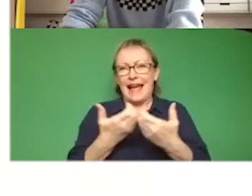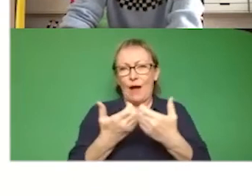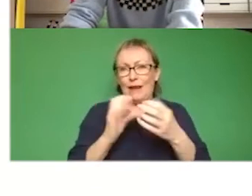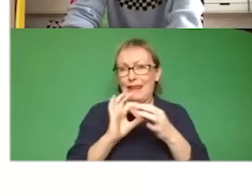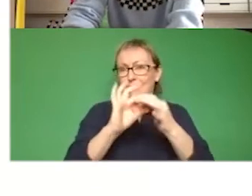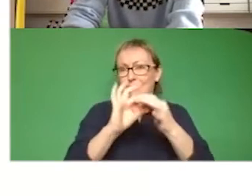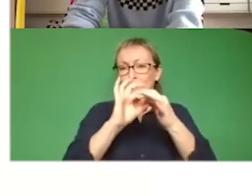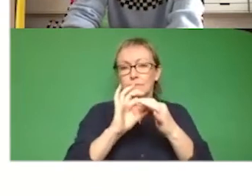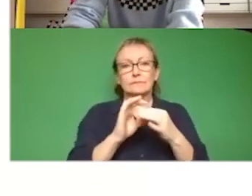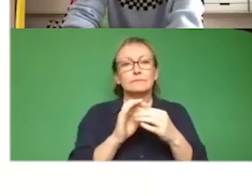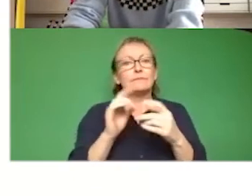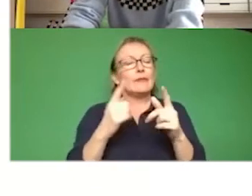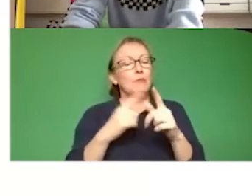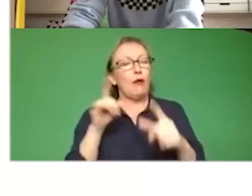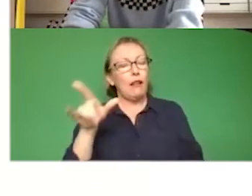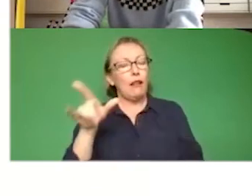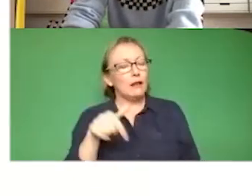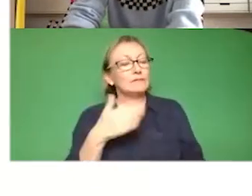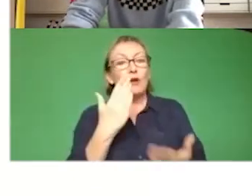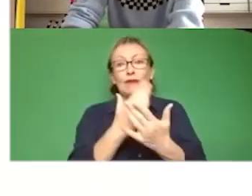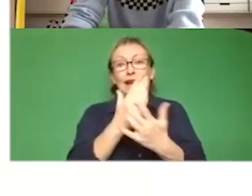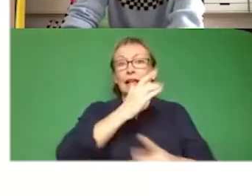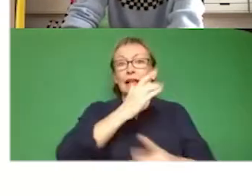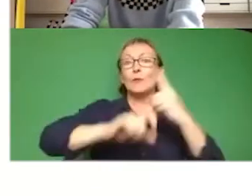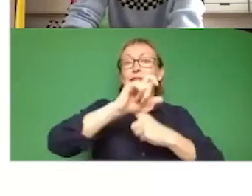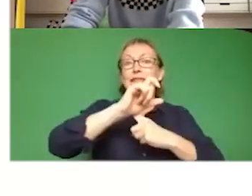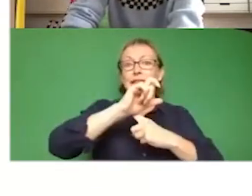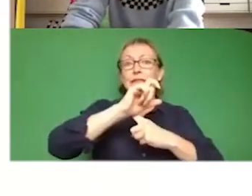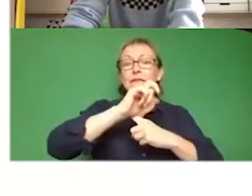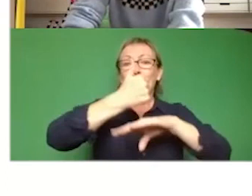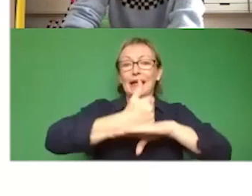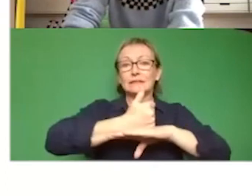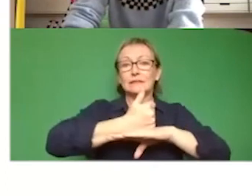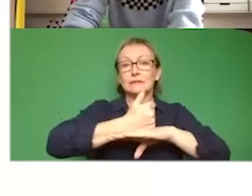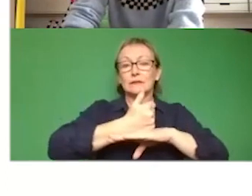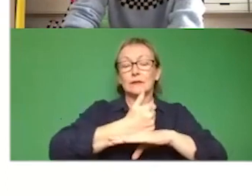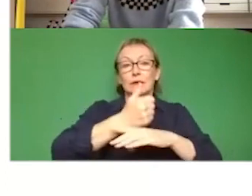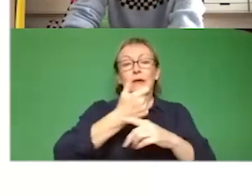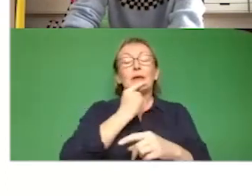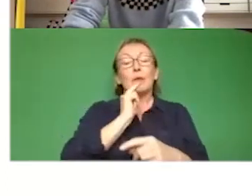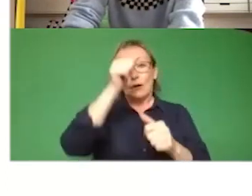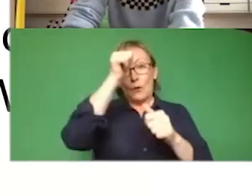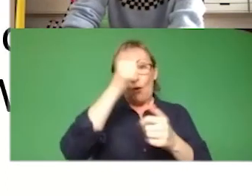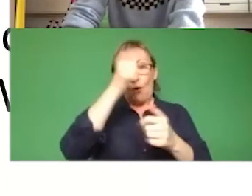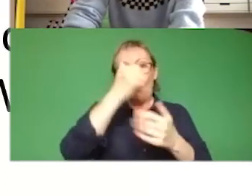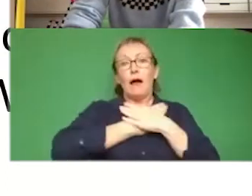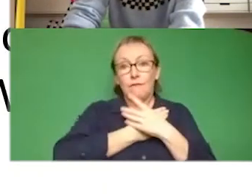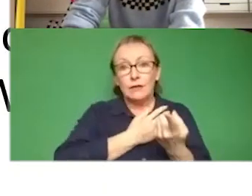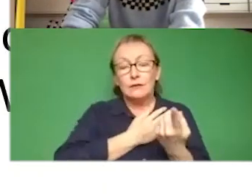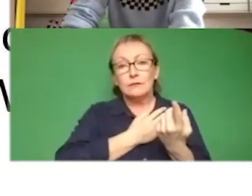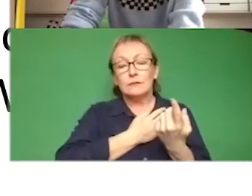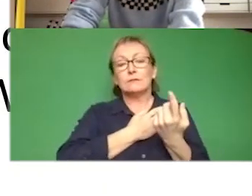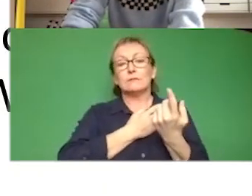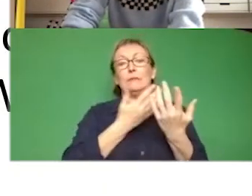Well, again, as it's just sort of community based, really. It's not something. It's just people that we know and love, and either